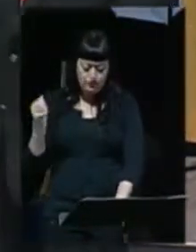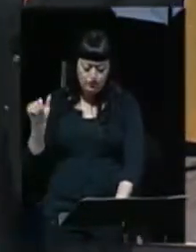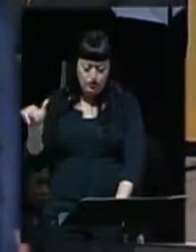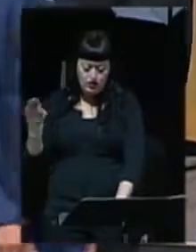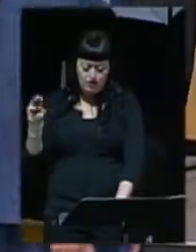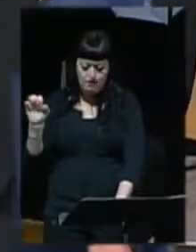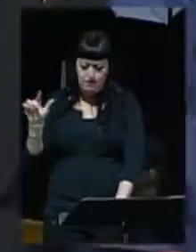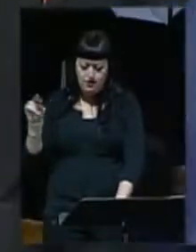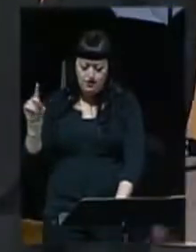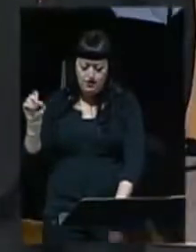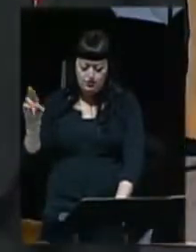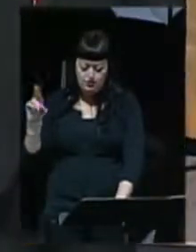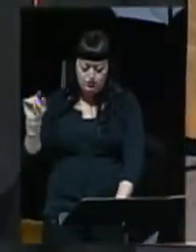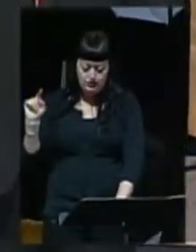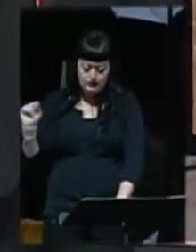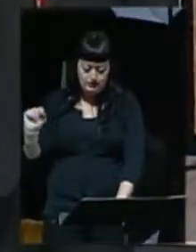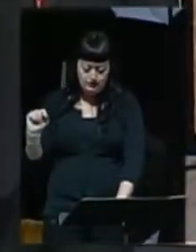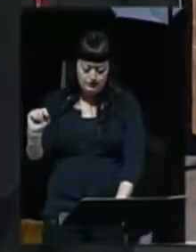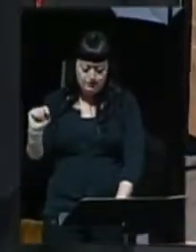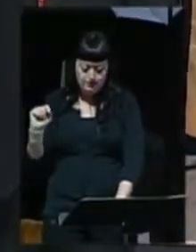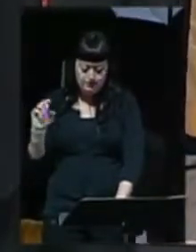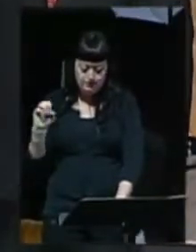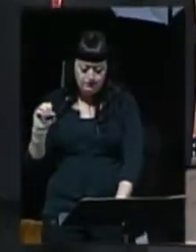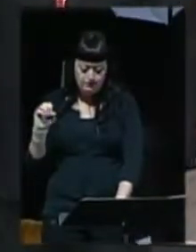Jay Melendrez.